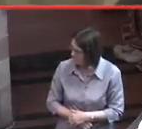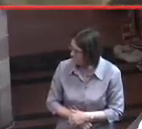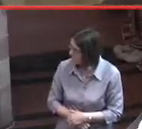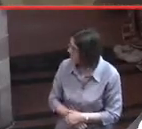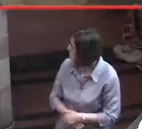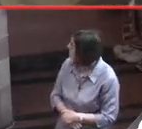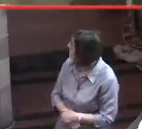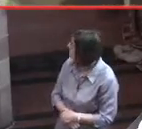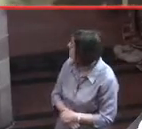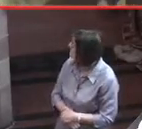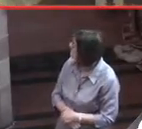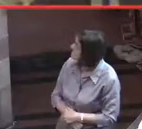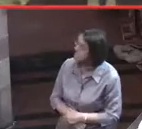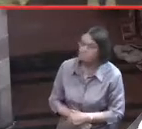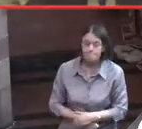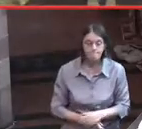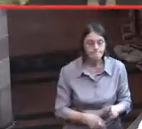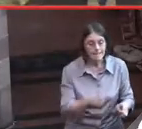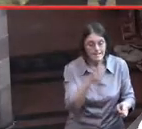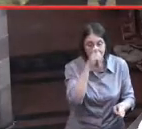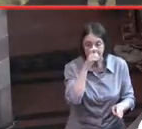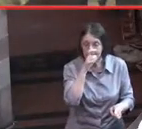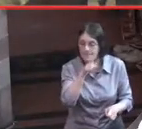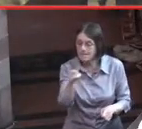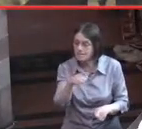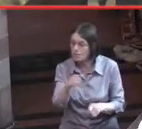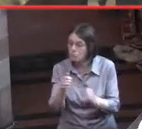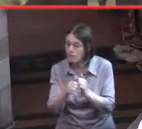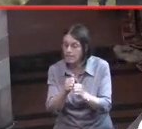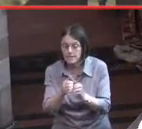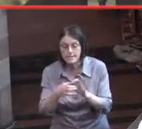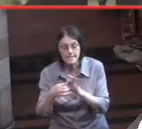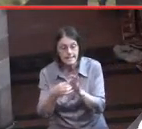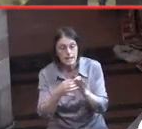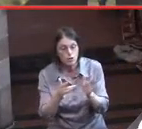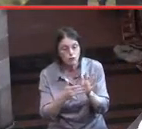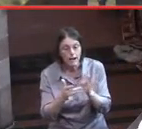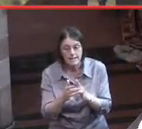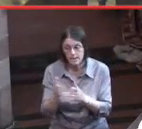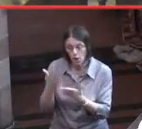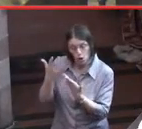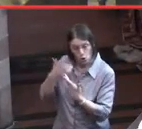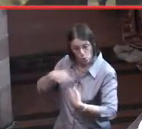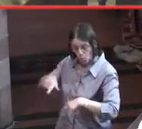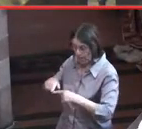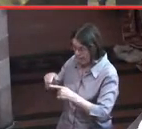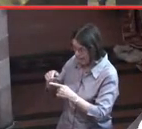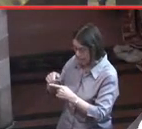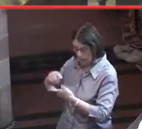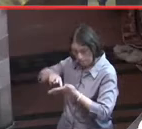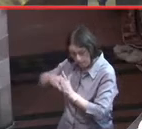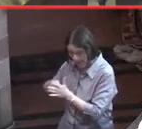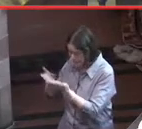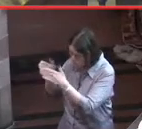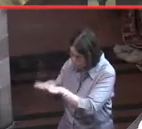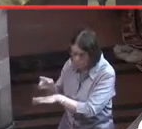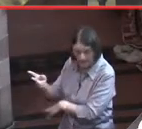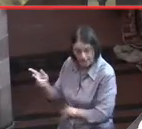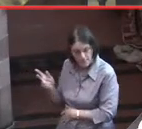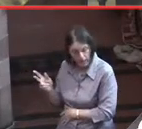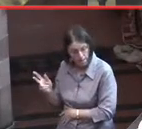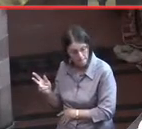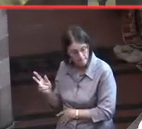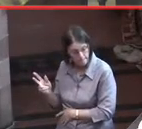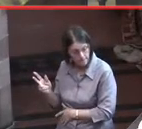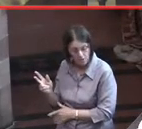sisters and brothers in Christ, these are the persons whom we intend in God's name to ordain to the ministry